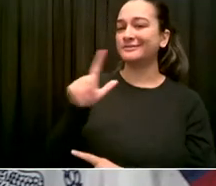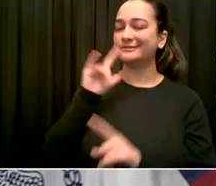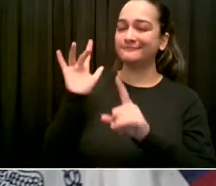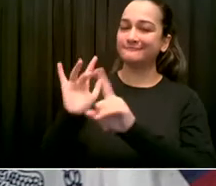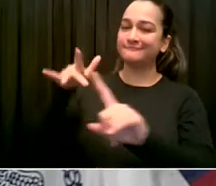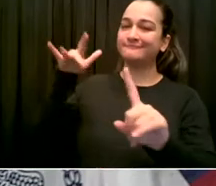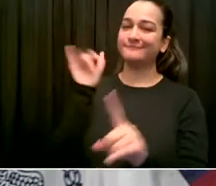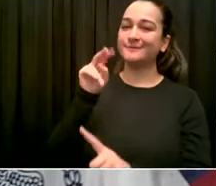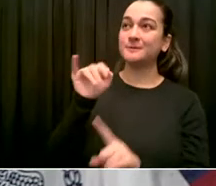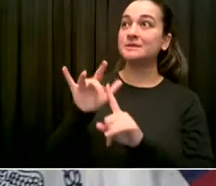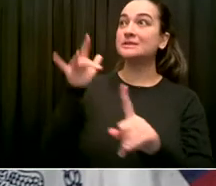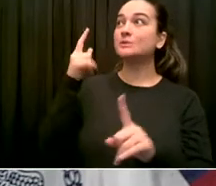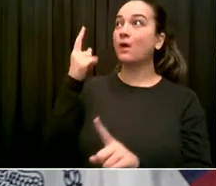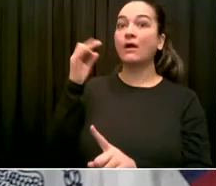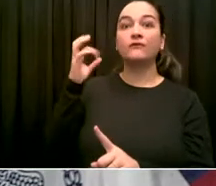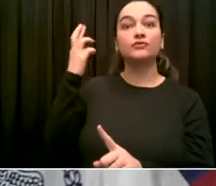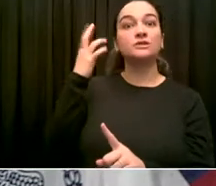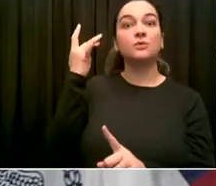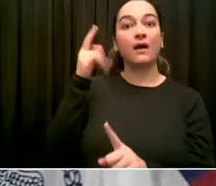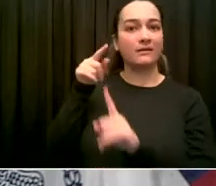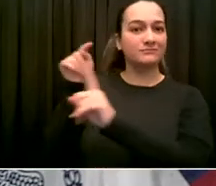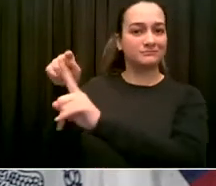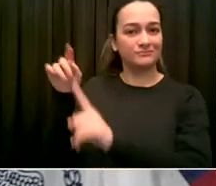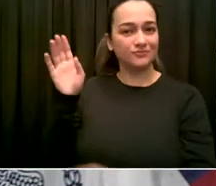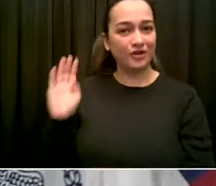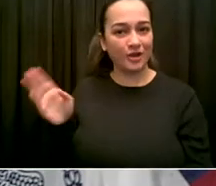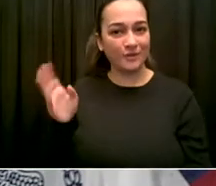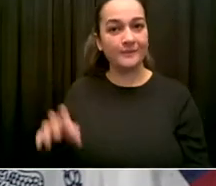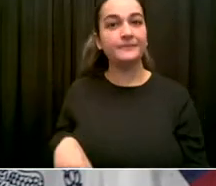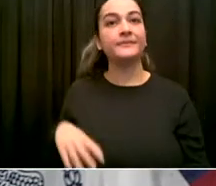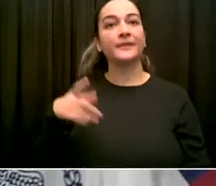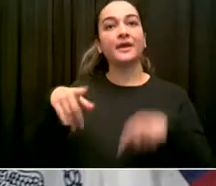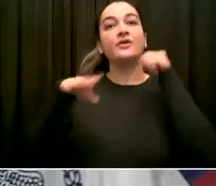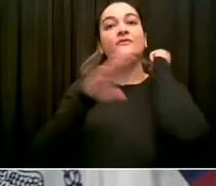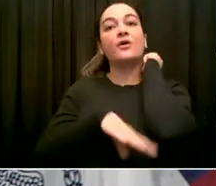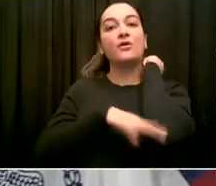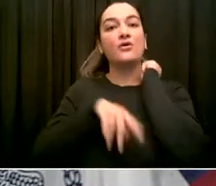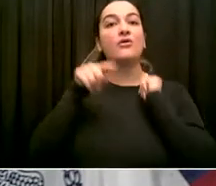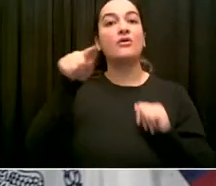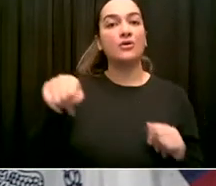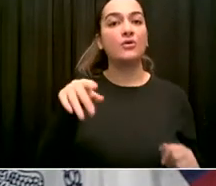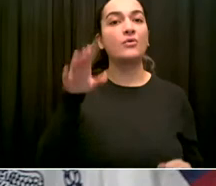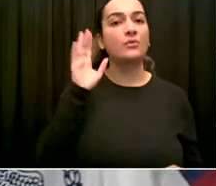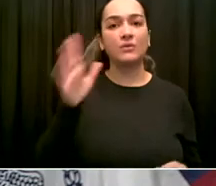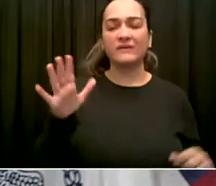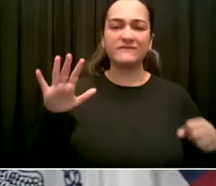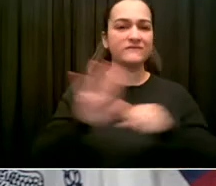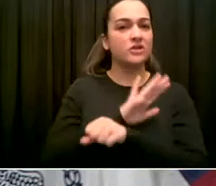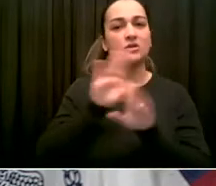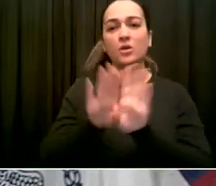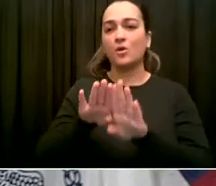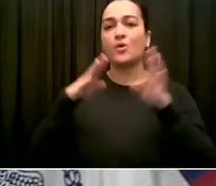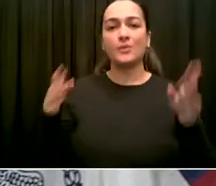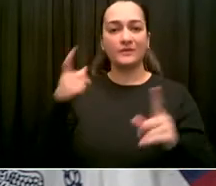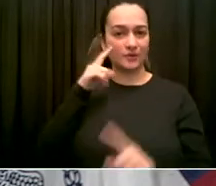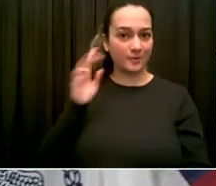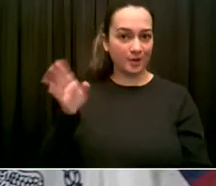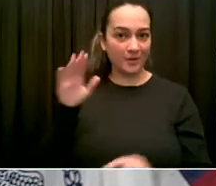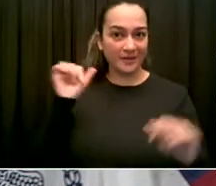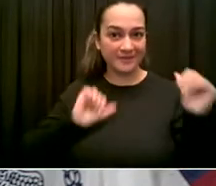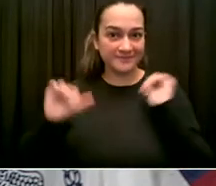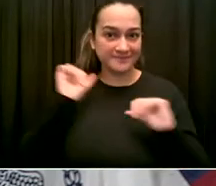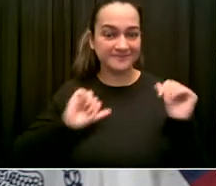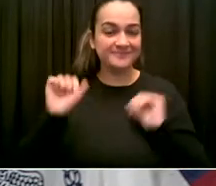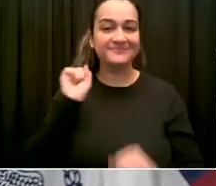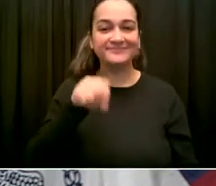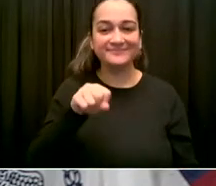now. There's a lot of time to do that work and plan together. But we need them to come back. We absolutely need them to come back. So we're going